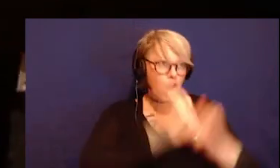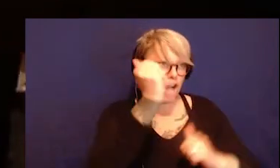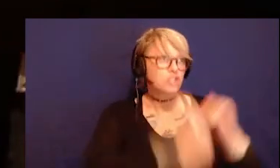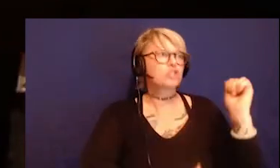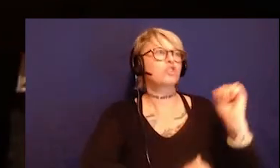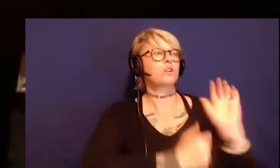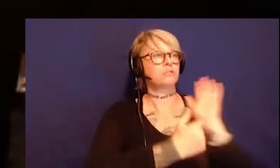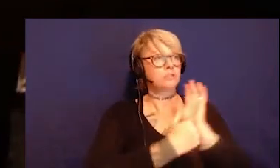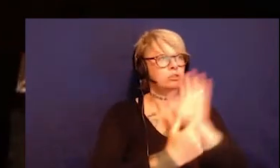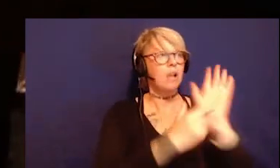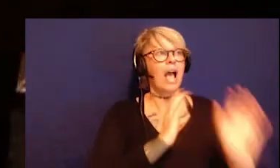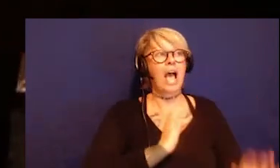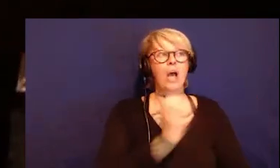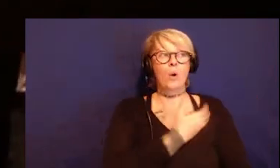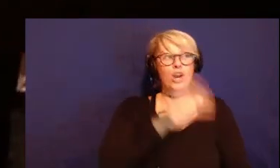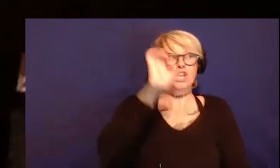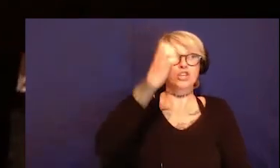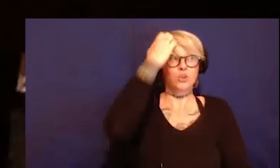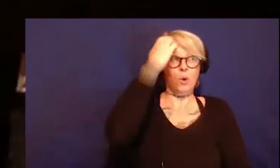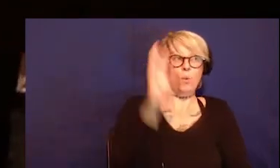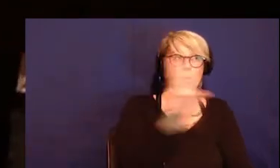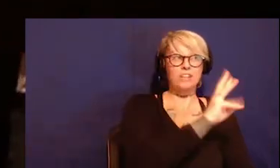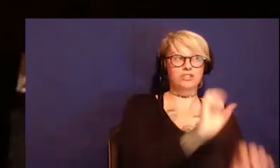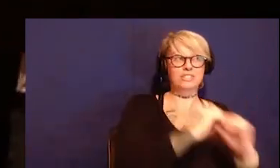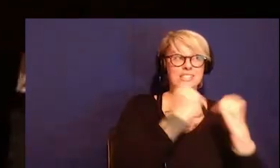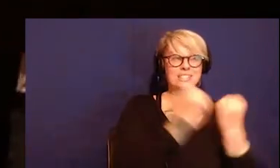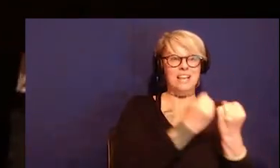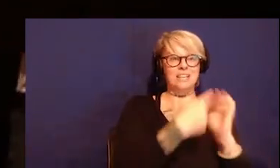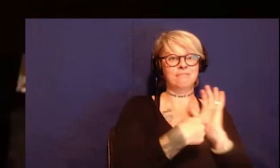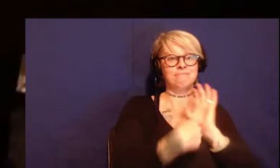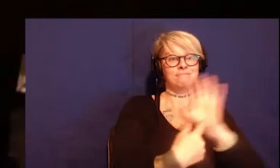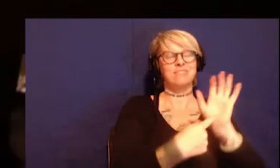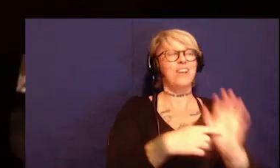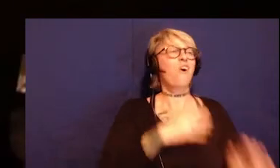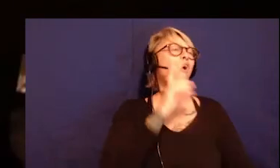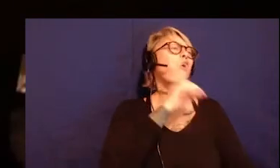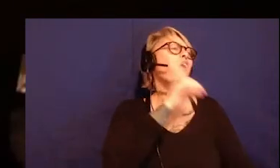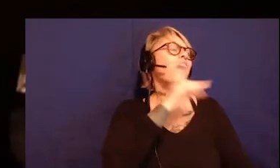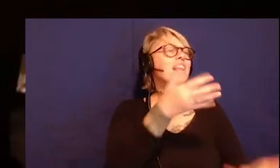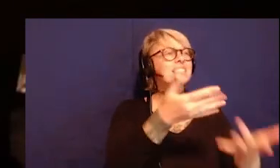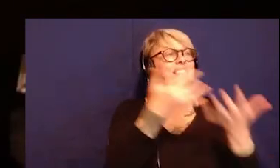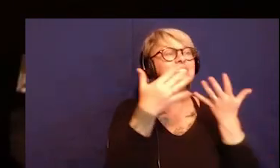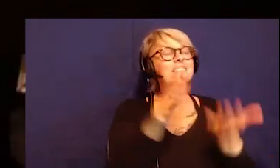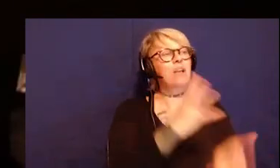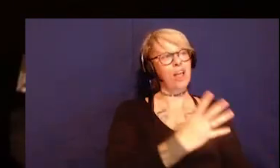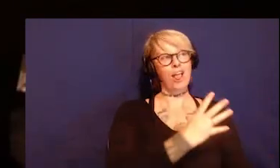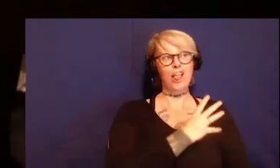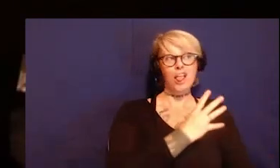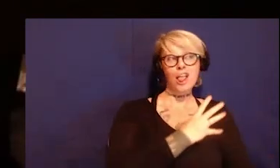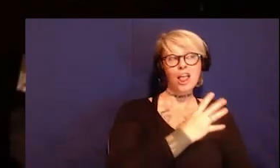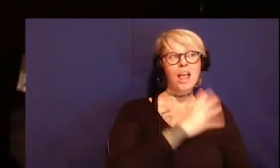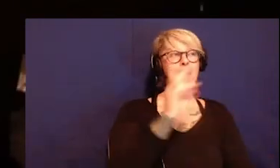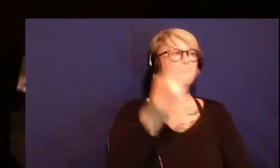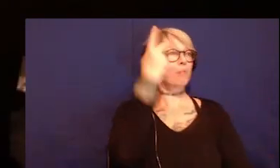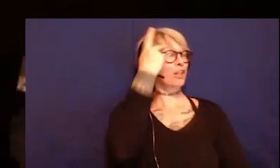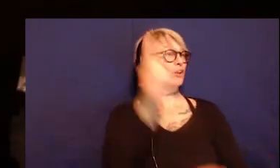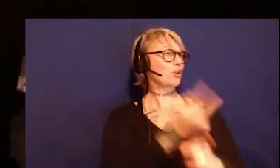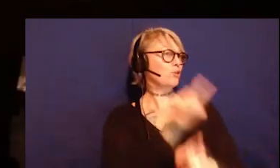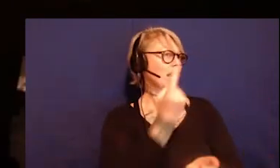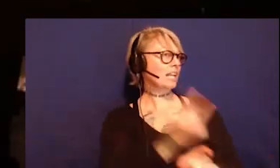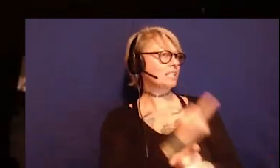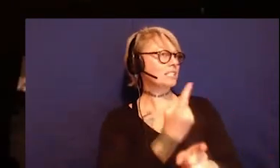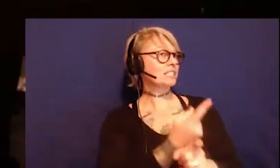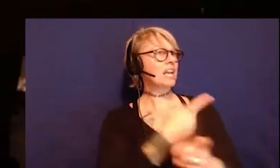our Euro-Western society. It's characterized by a sense of false niceness, politeness, political correctness,